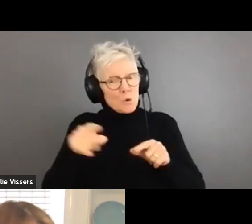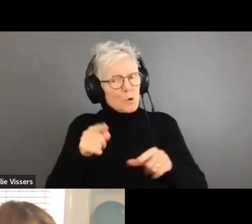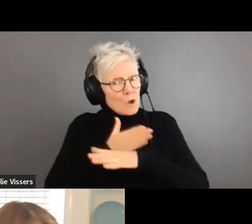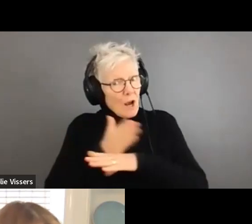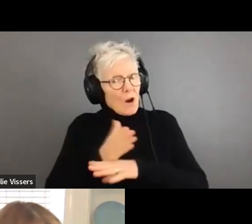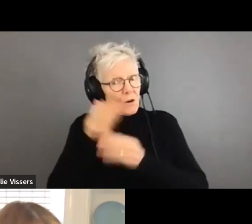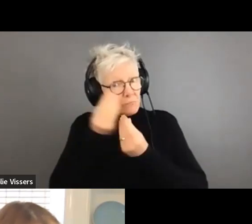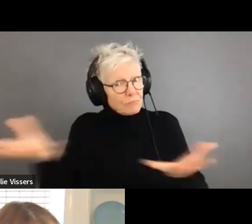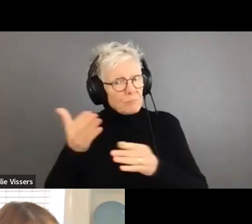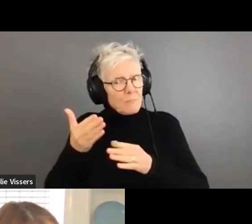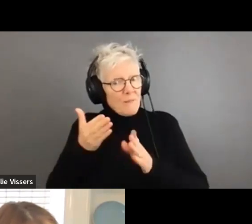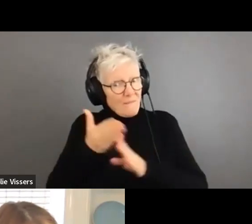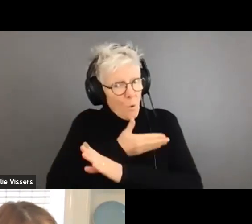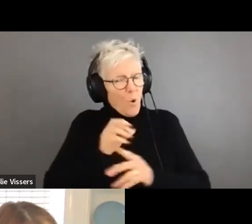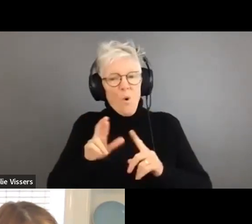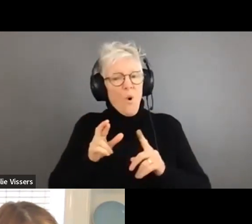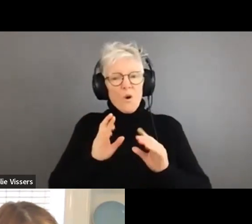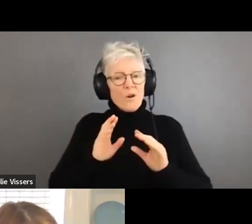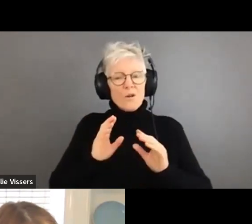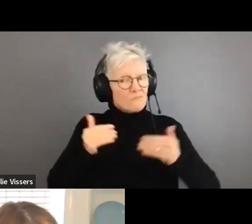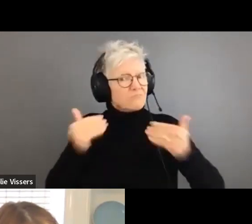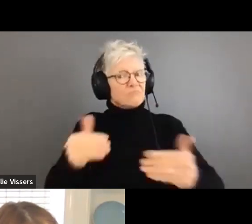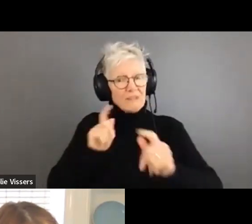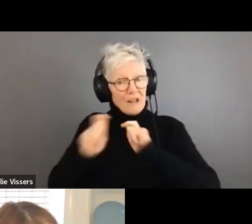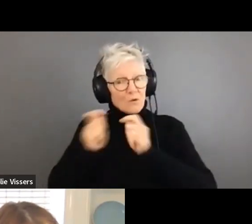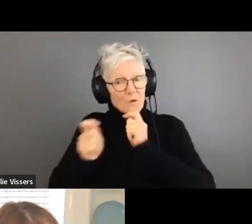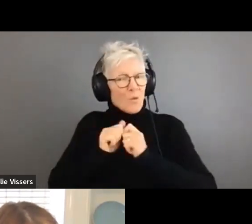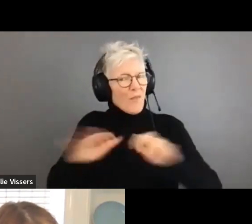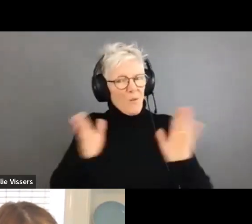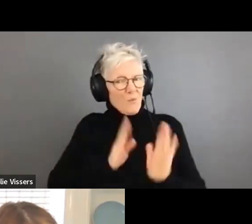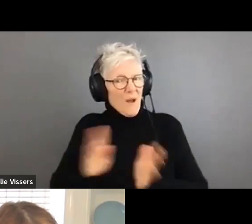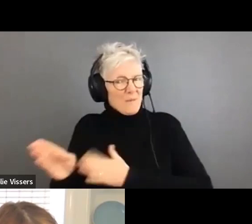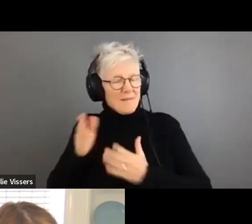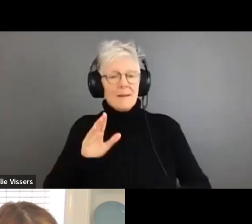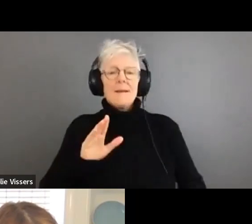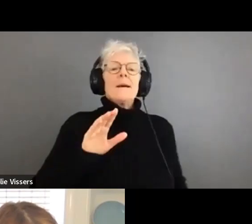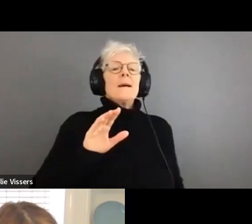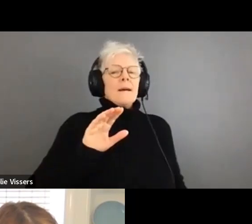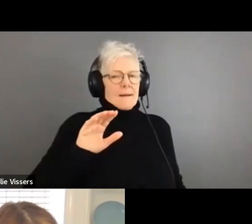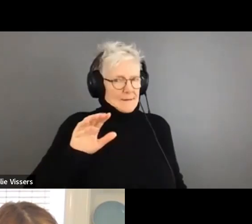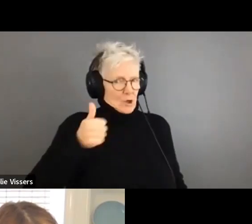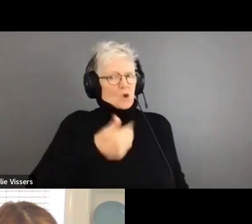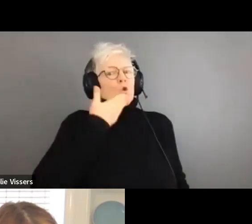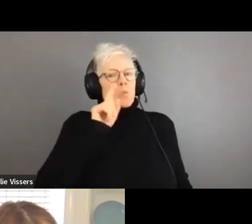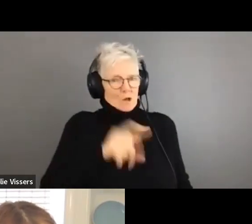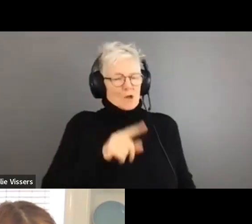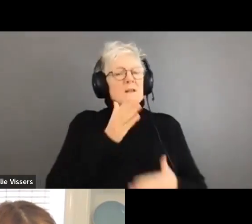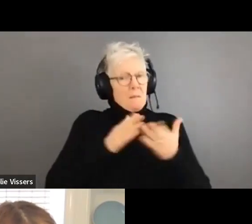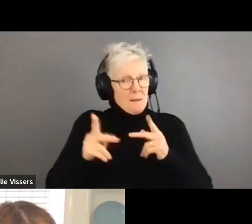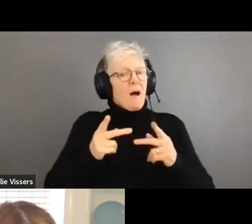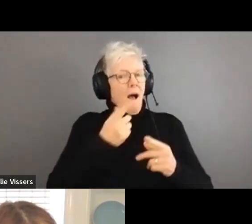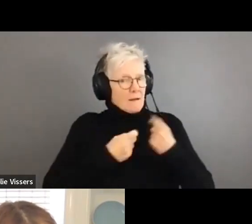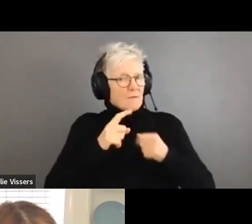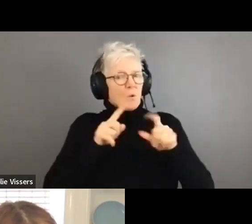prep? Good. Another good question. Some people ask for questions ahead of time. Most people don't. When you're dealing with